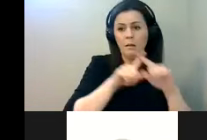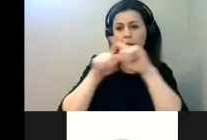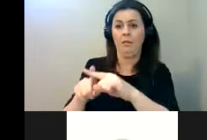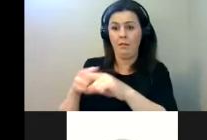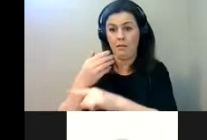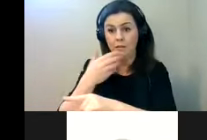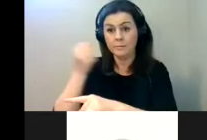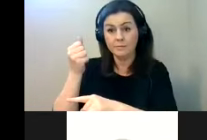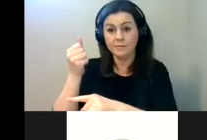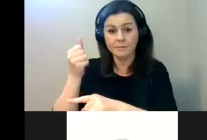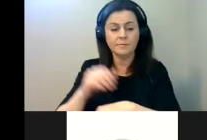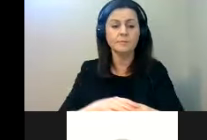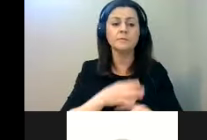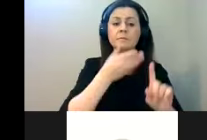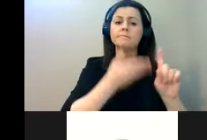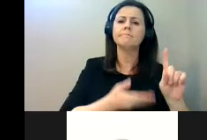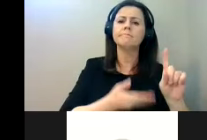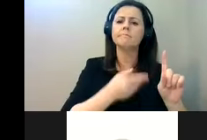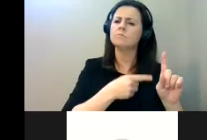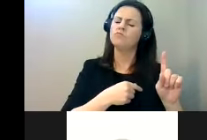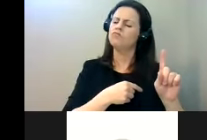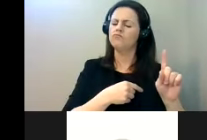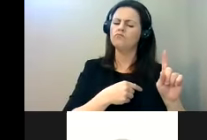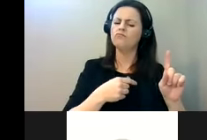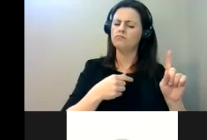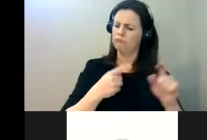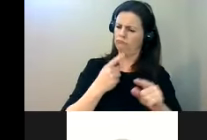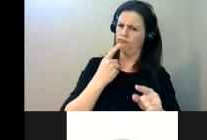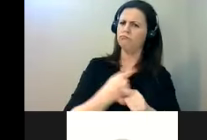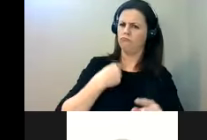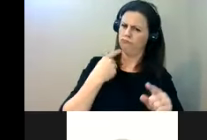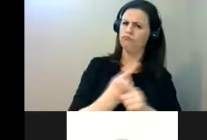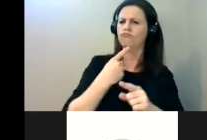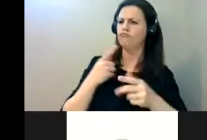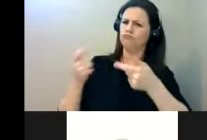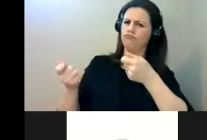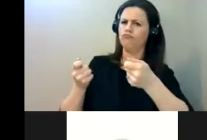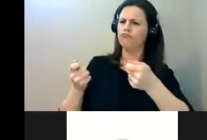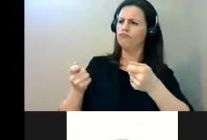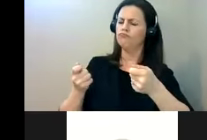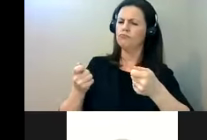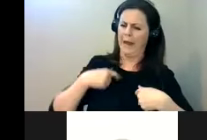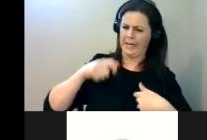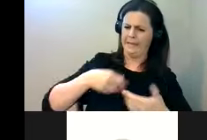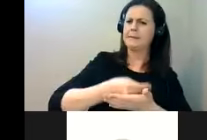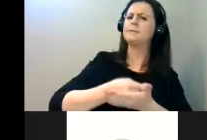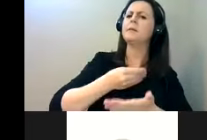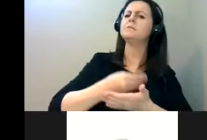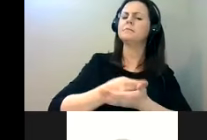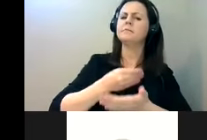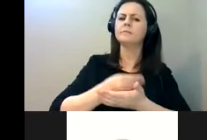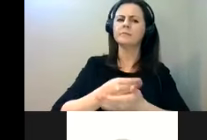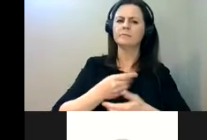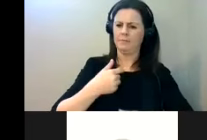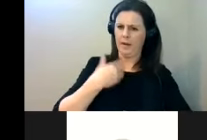The abuser may rationalize this abuse, thinking that they deserve the money because they are the